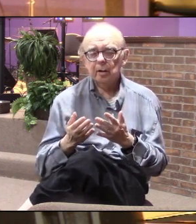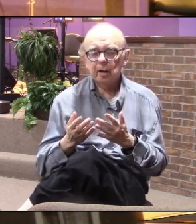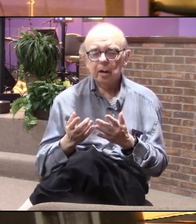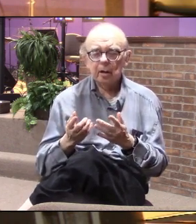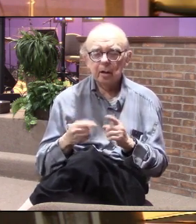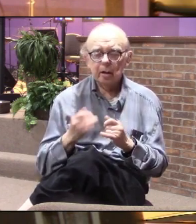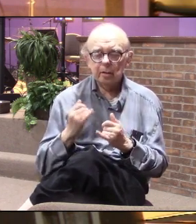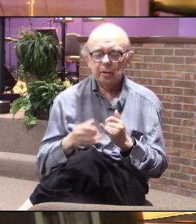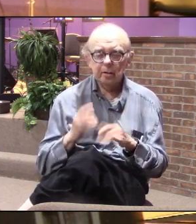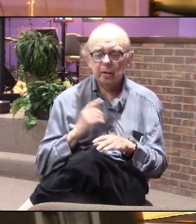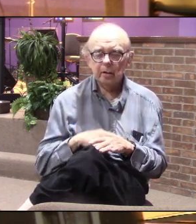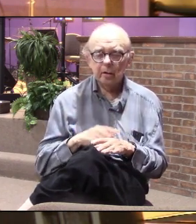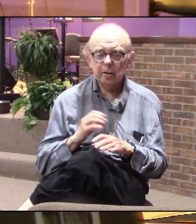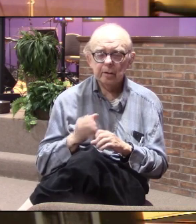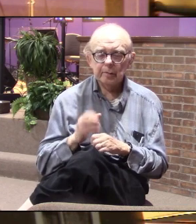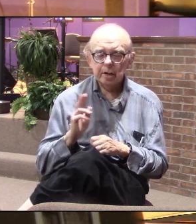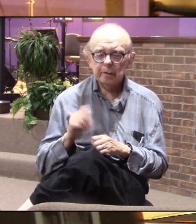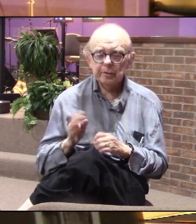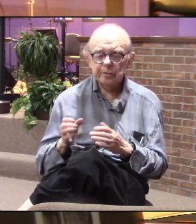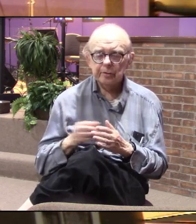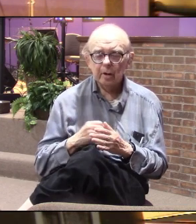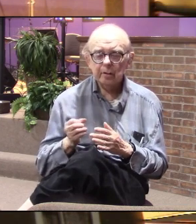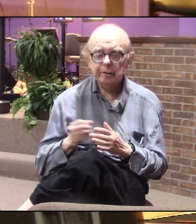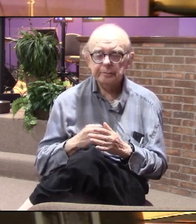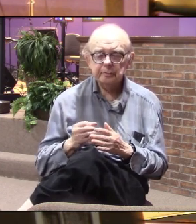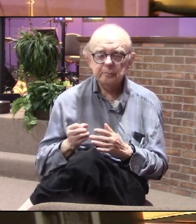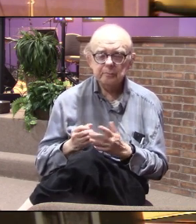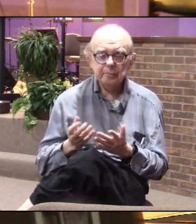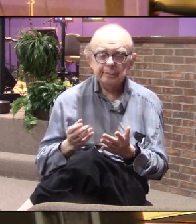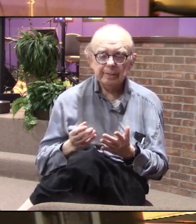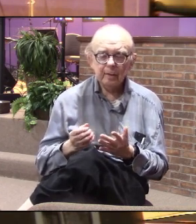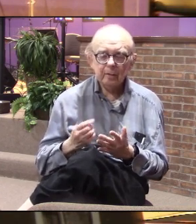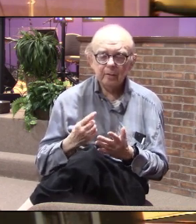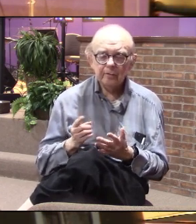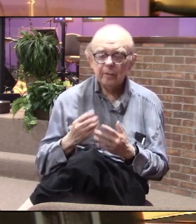When's the last time you made up a song? Lord, I thank you.